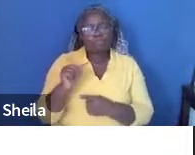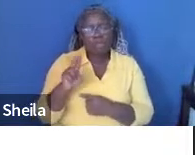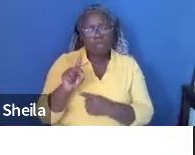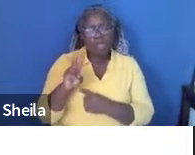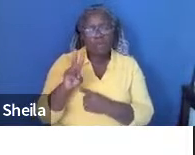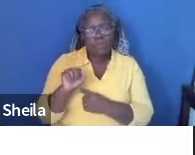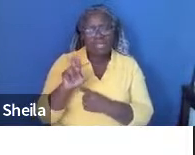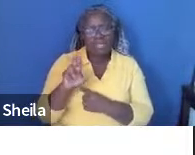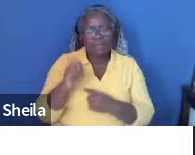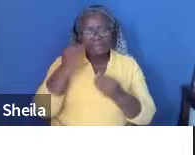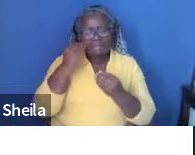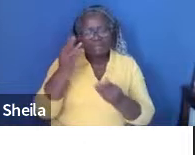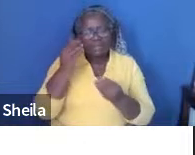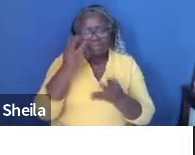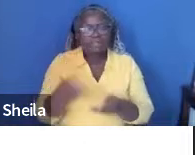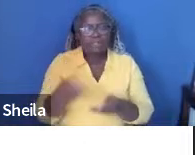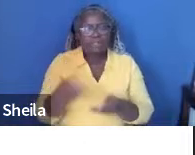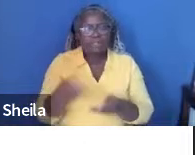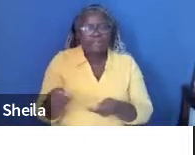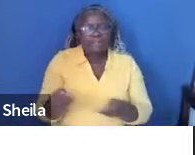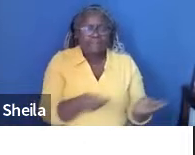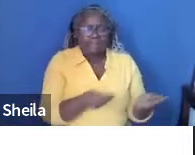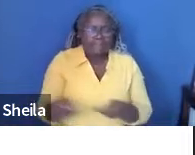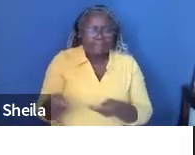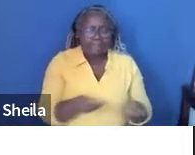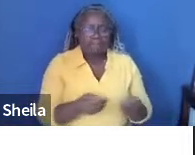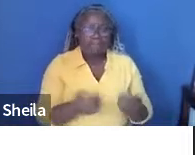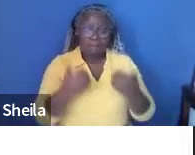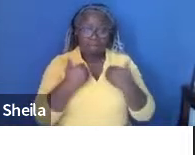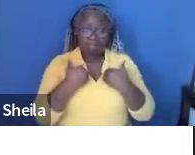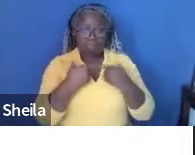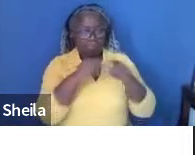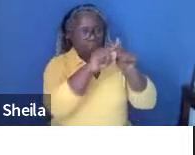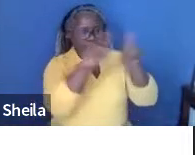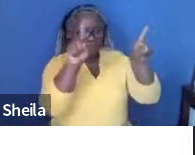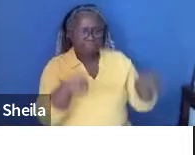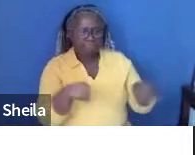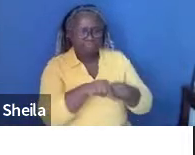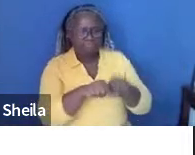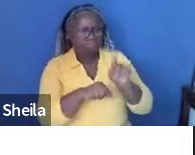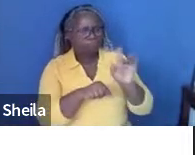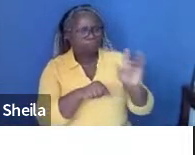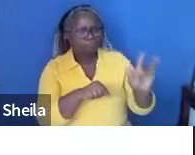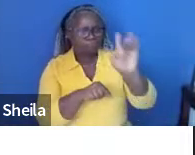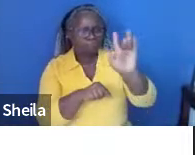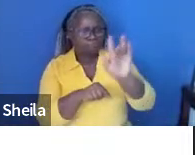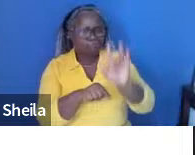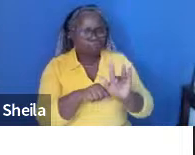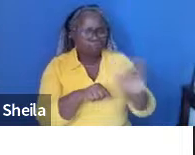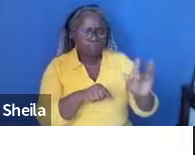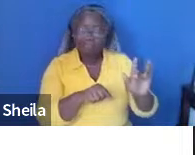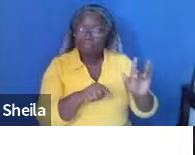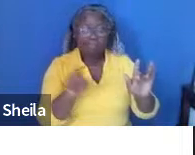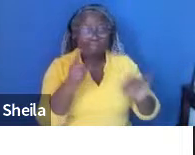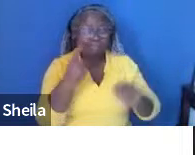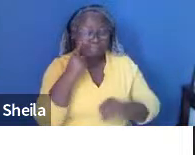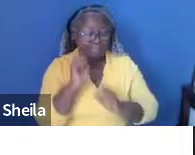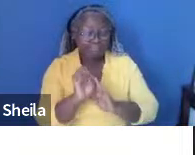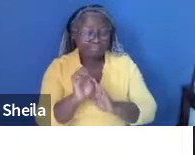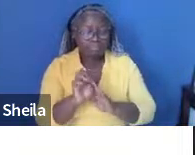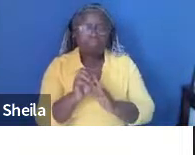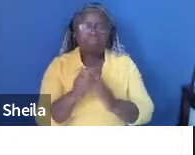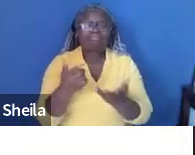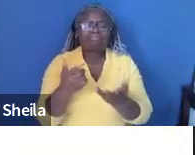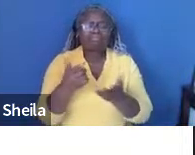a user interface. Examples of hardware that patients might encounter in healthcare offices are check-in kiosks to let the